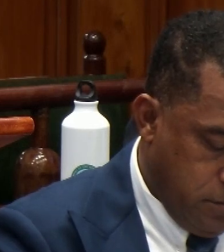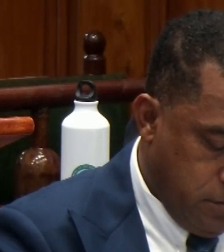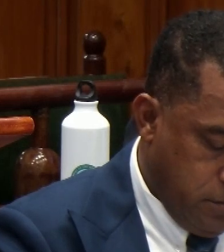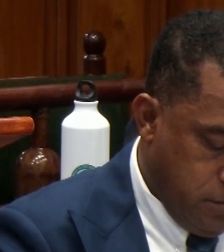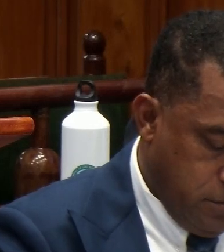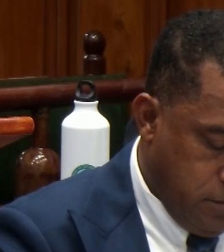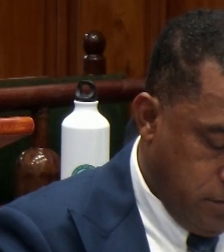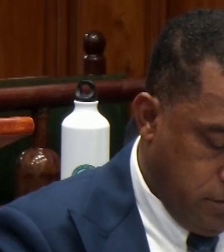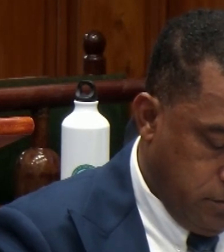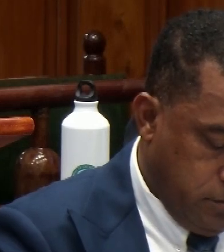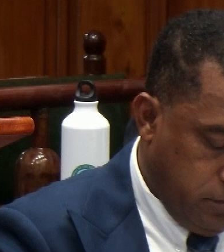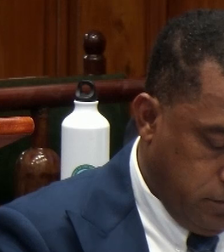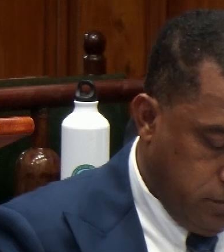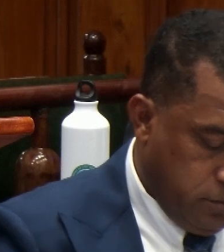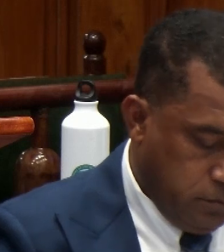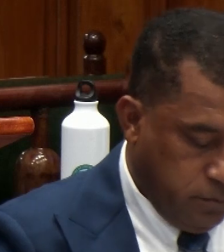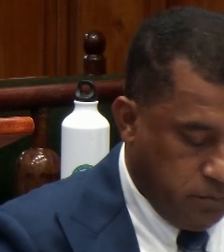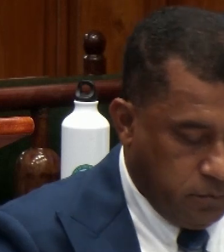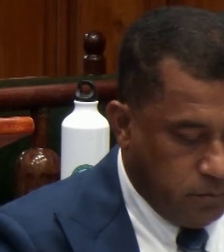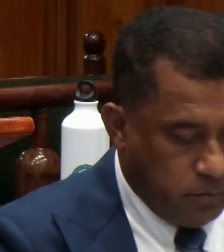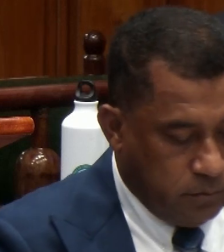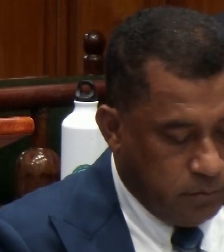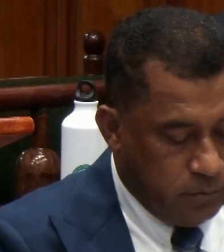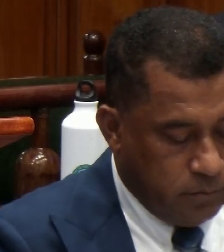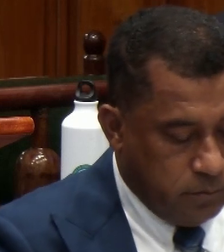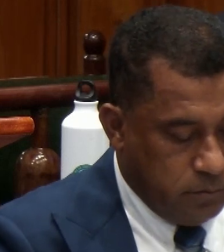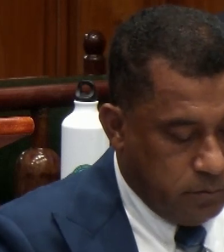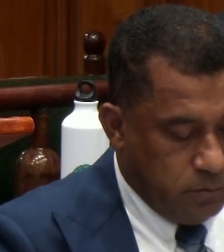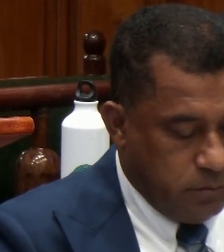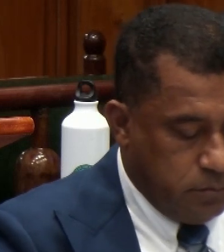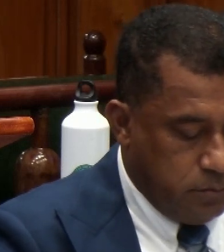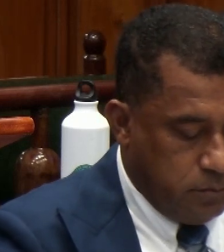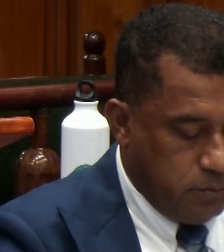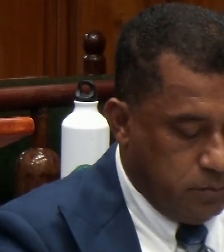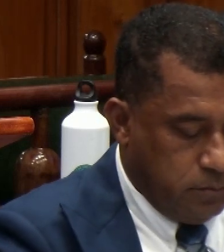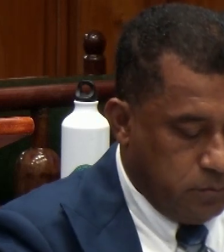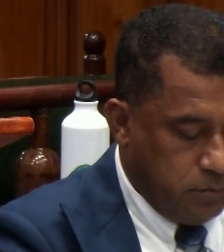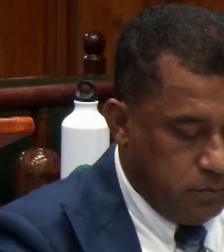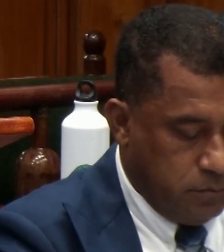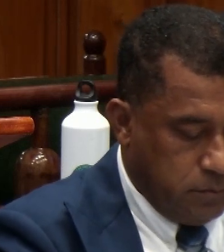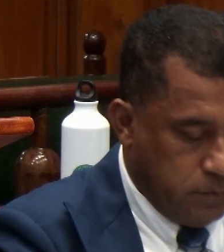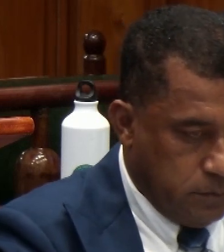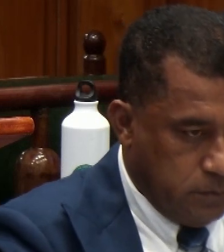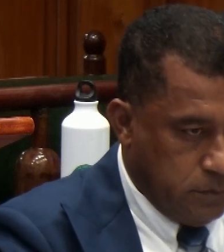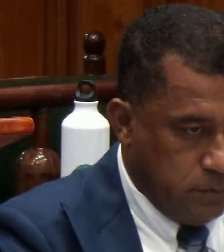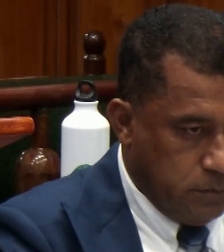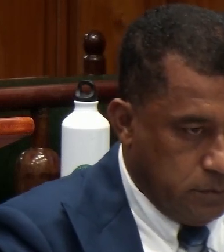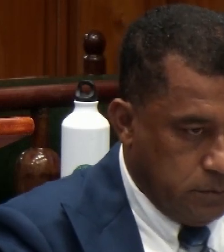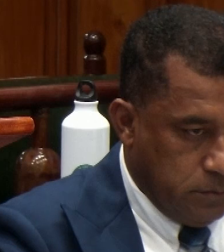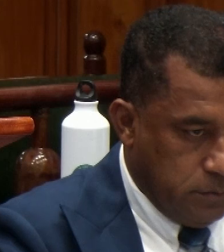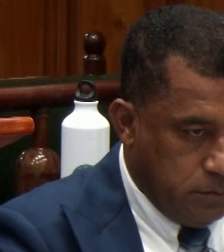sir, I wish to acknowledge the Church of Jesus Christ of the Latter-day